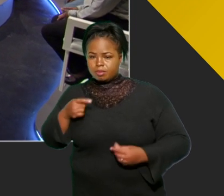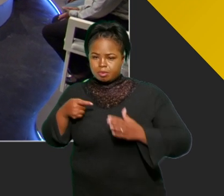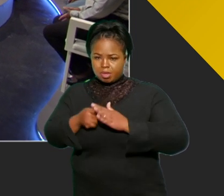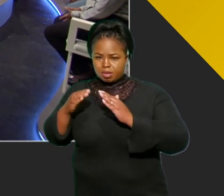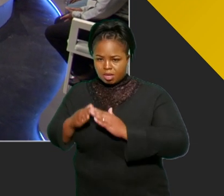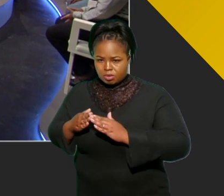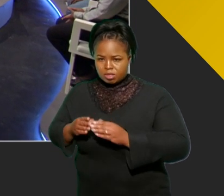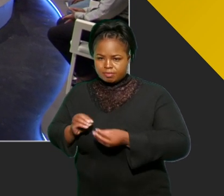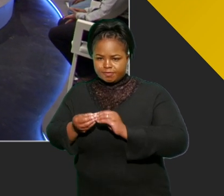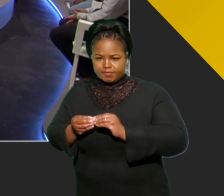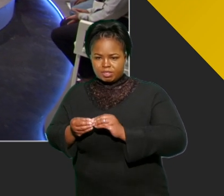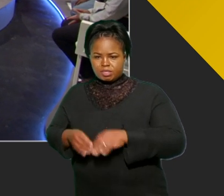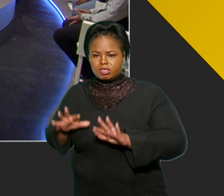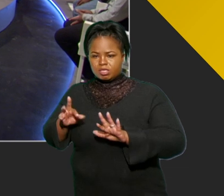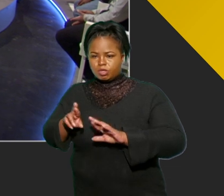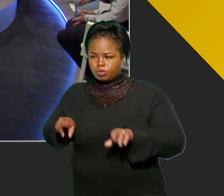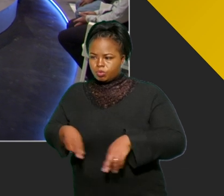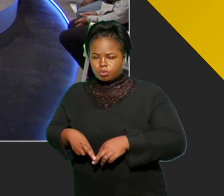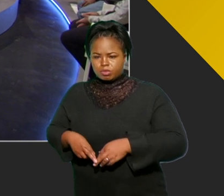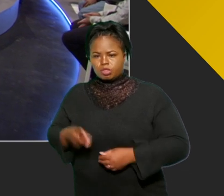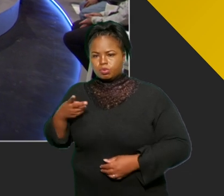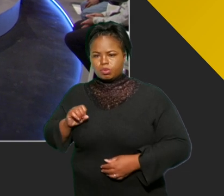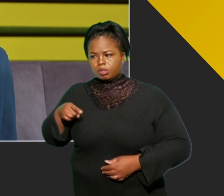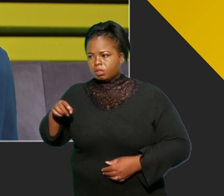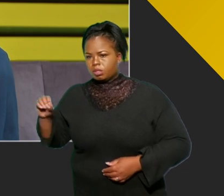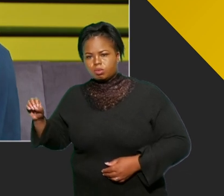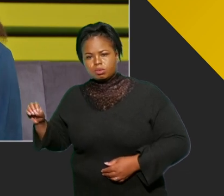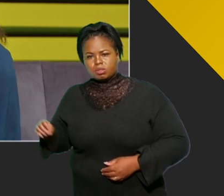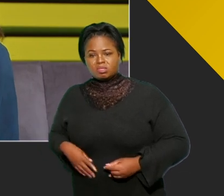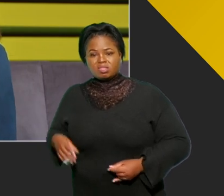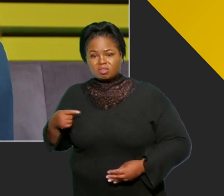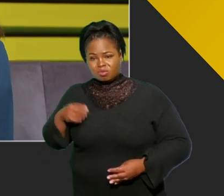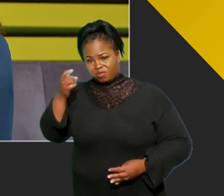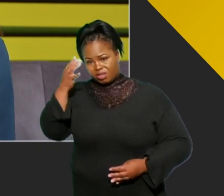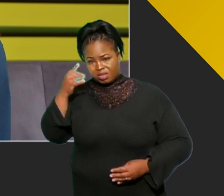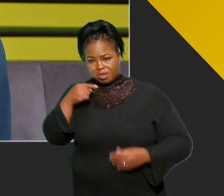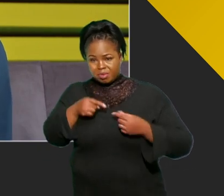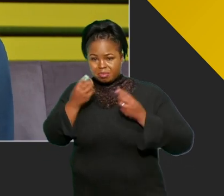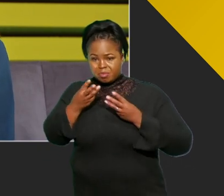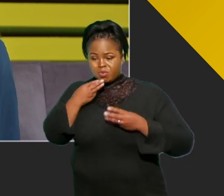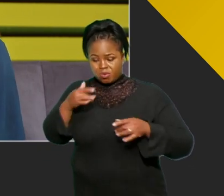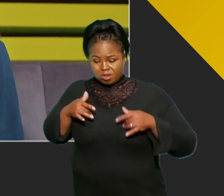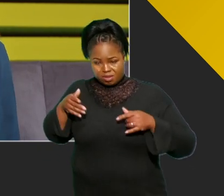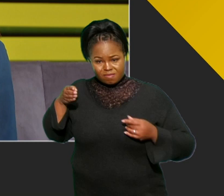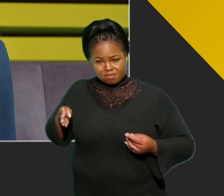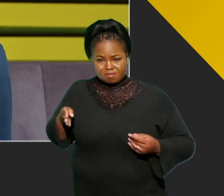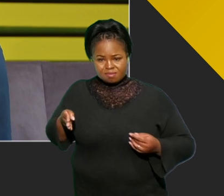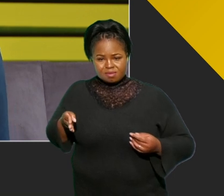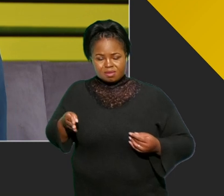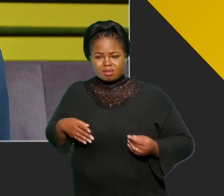house and I'm going to revamp it. It's going to be 10 rooms. It's going to make me 20,000. You forget about the people who live there, about